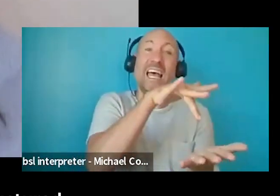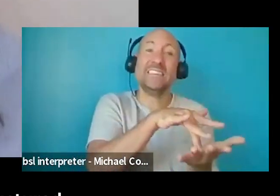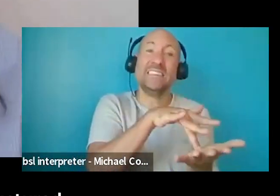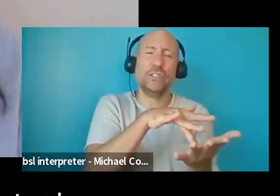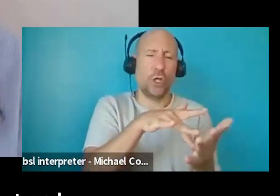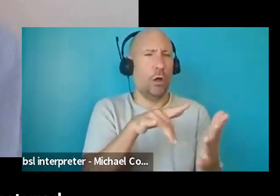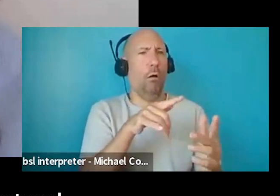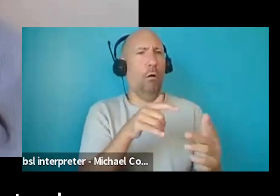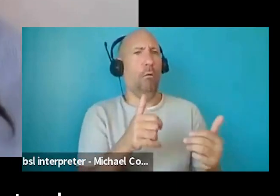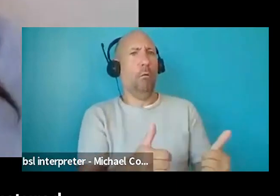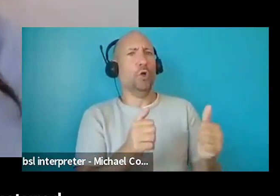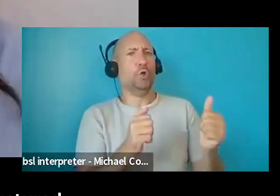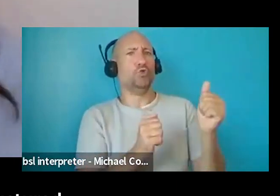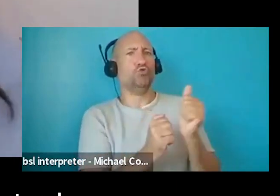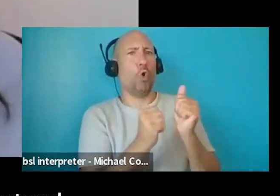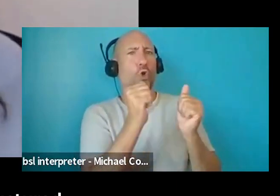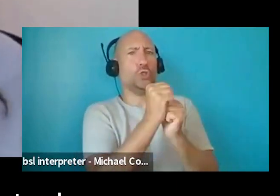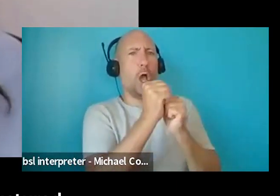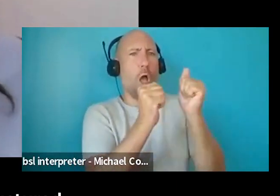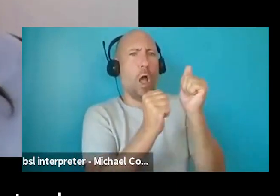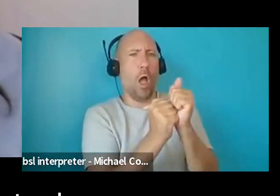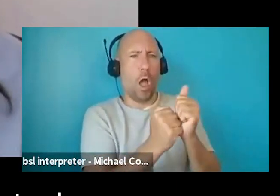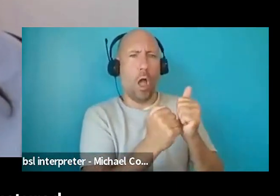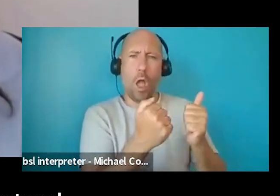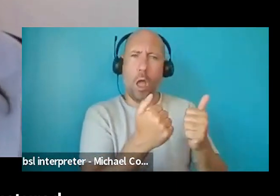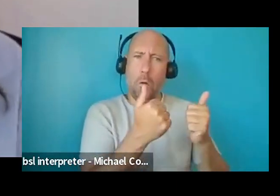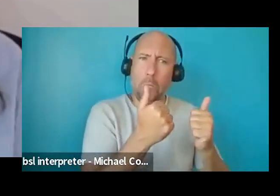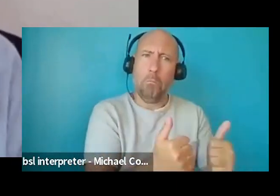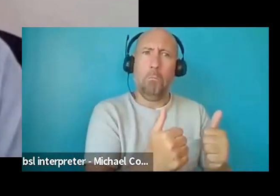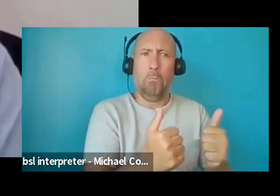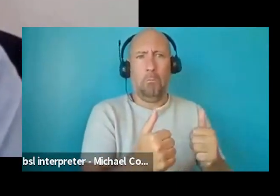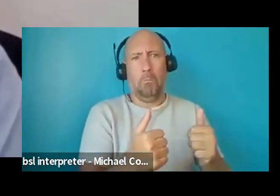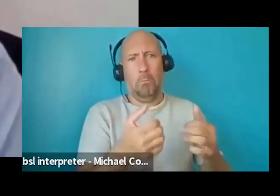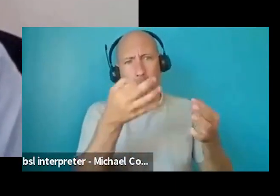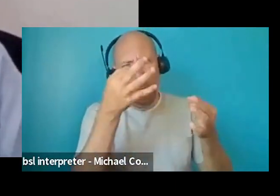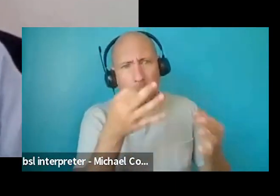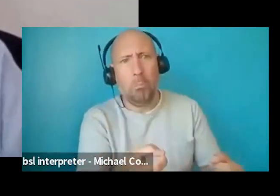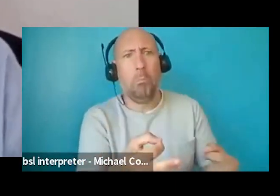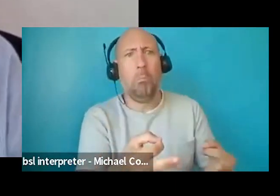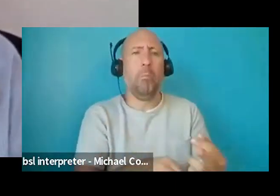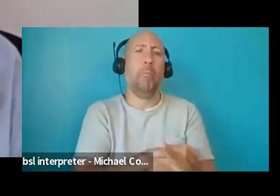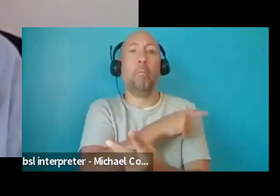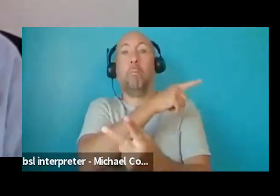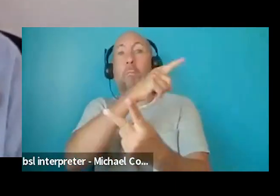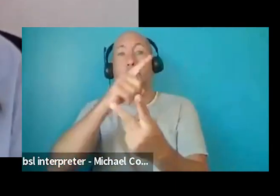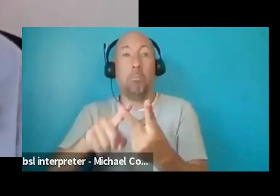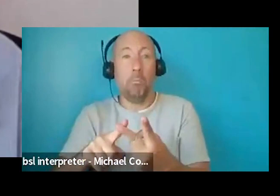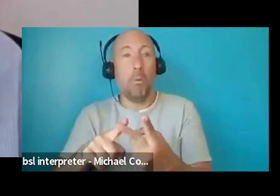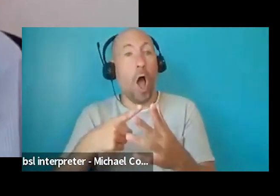structured organizations, so to say, and then artists